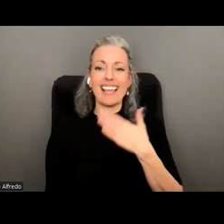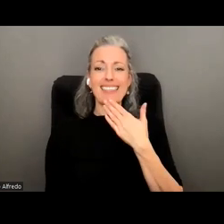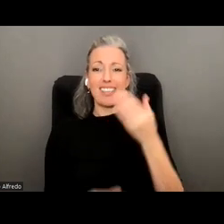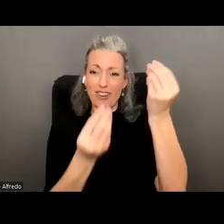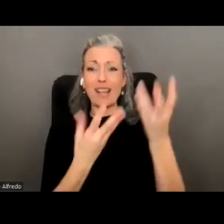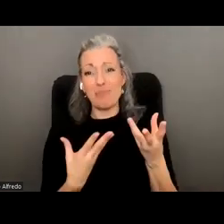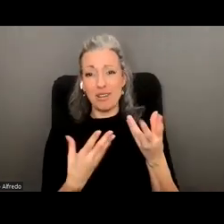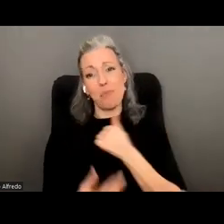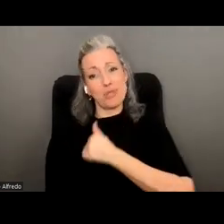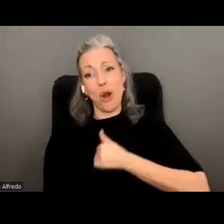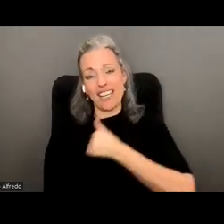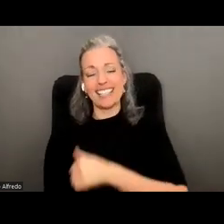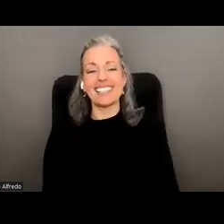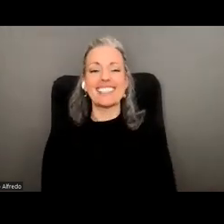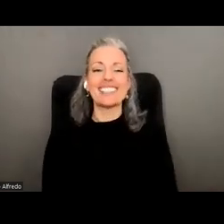something. Thank you.